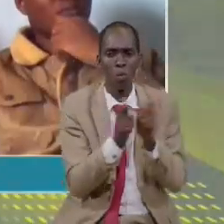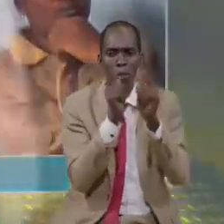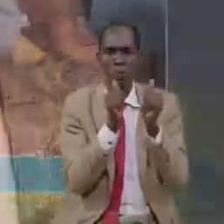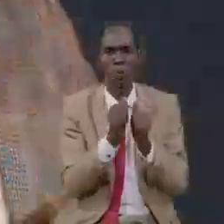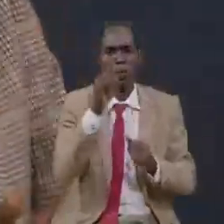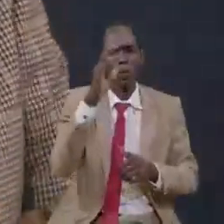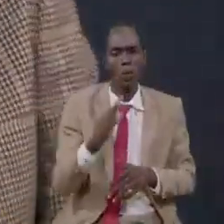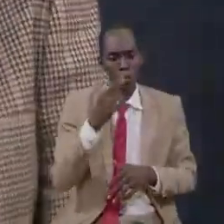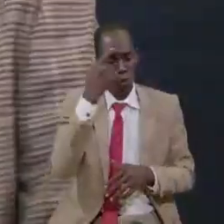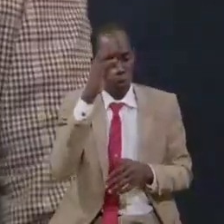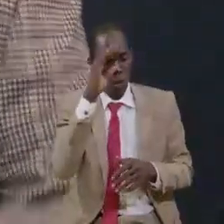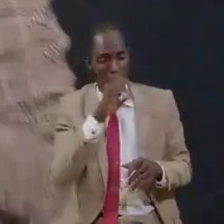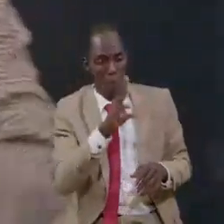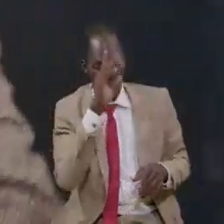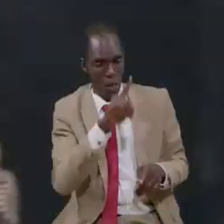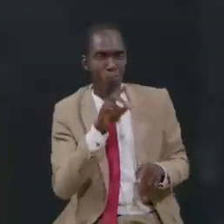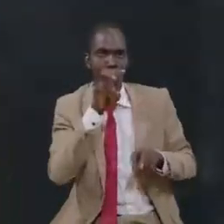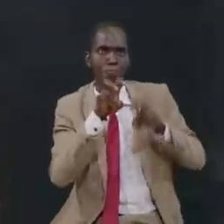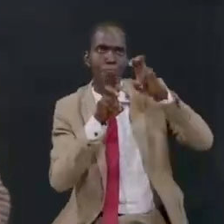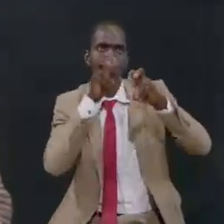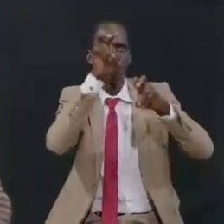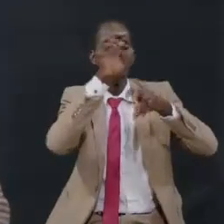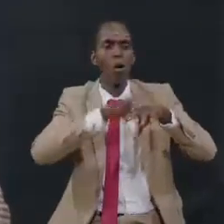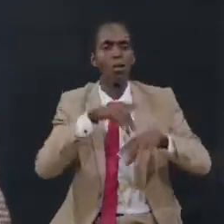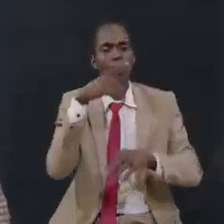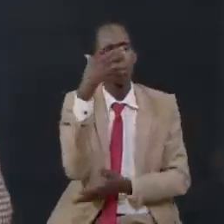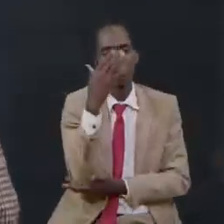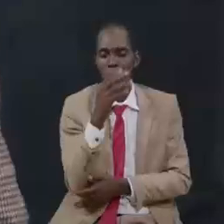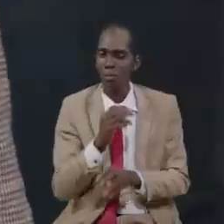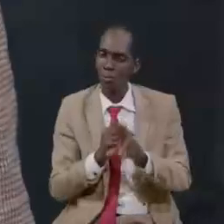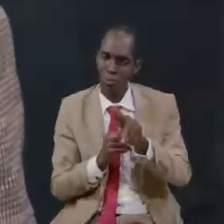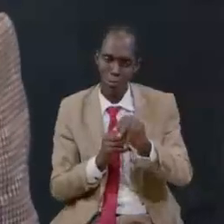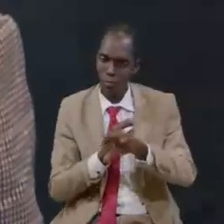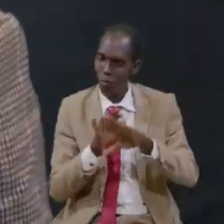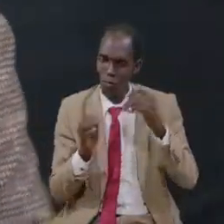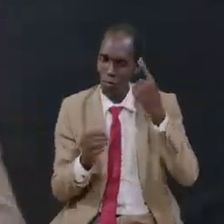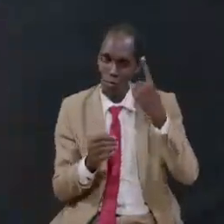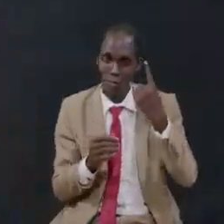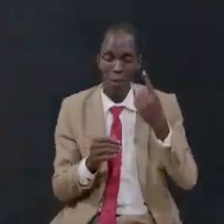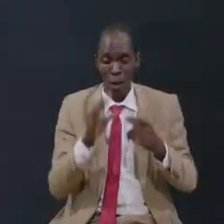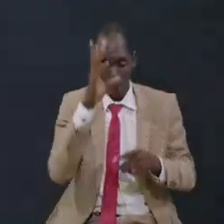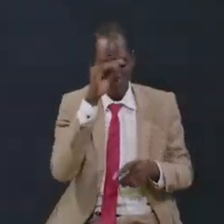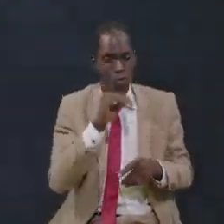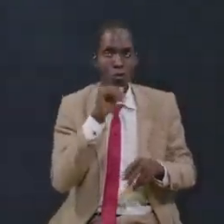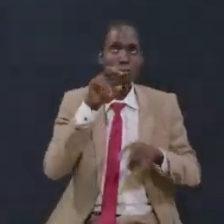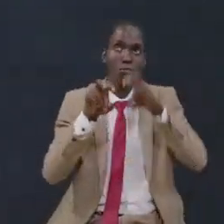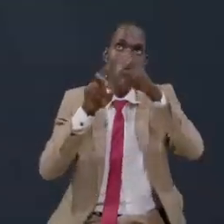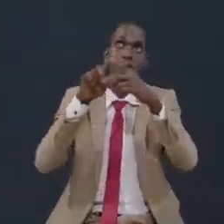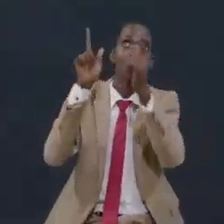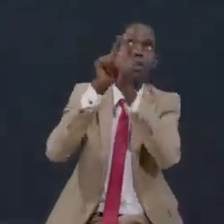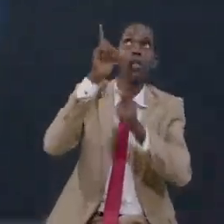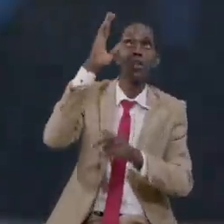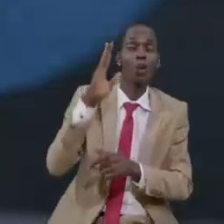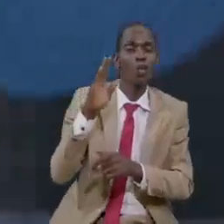You don't understand. He didn't reach God. God reached him. Because Jesus